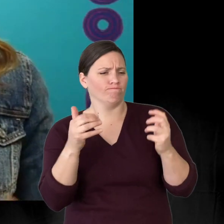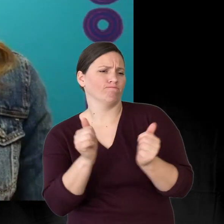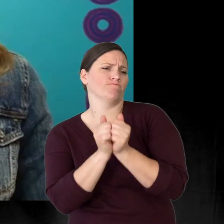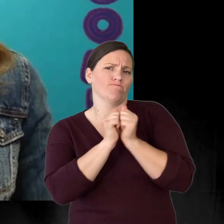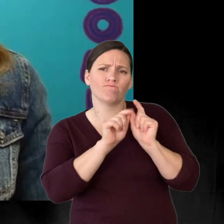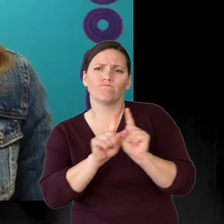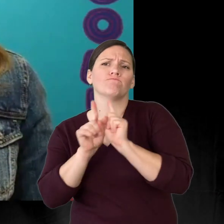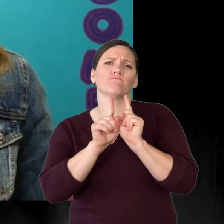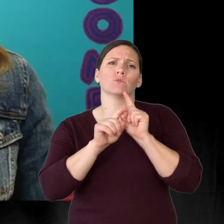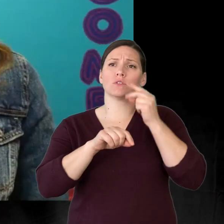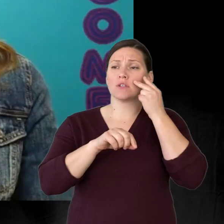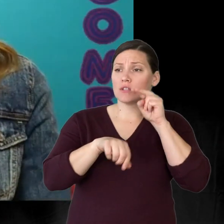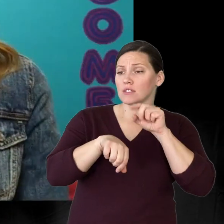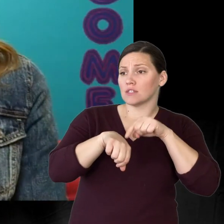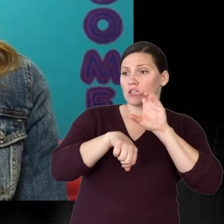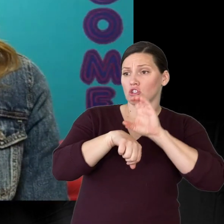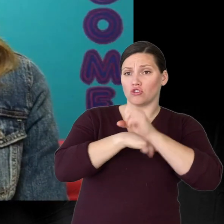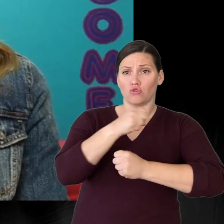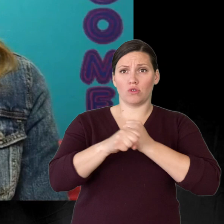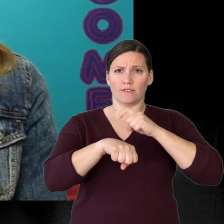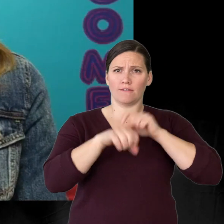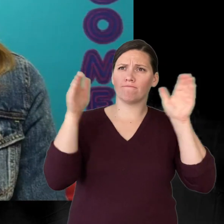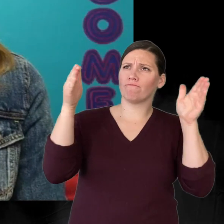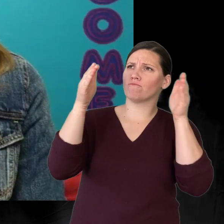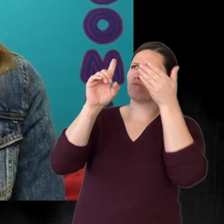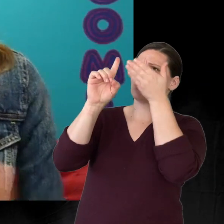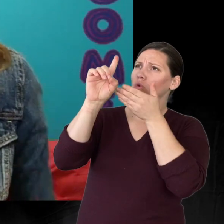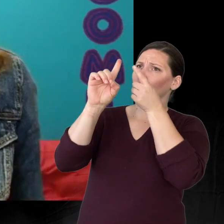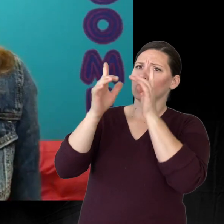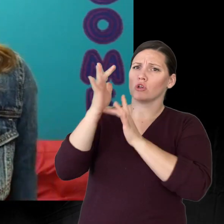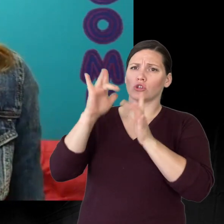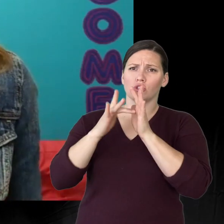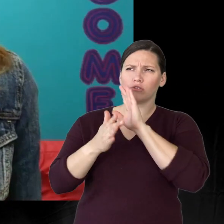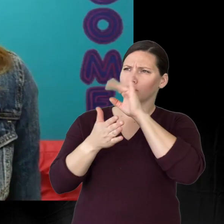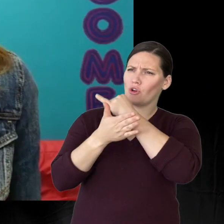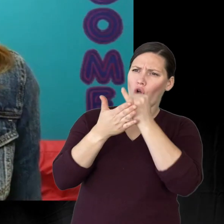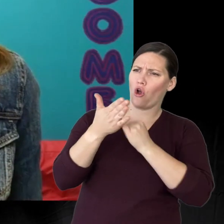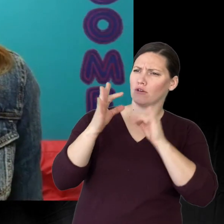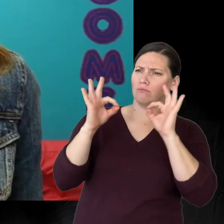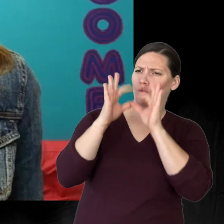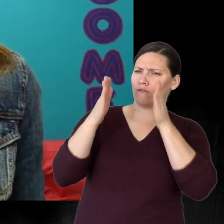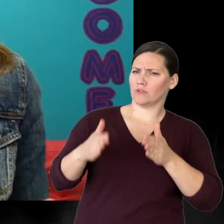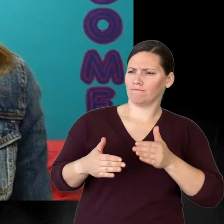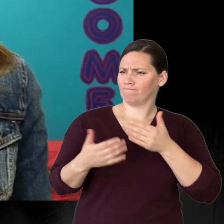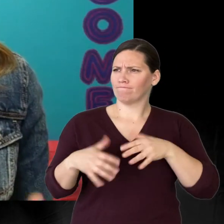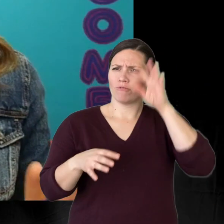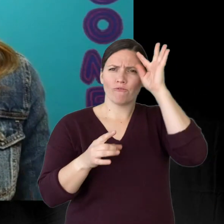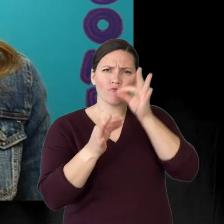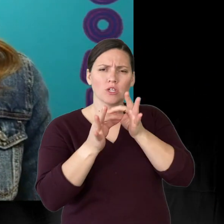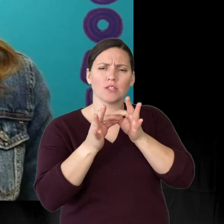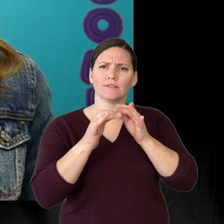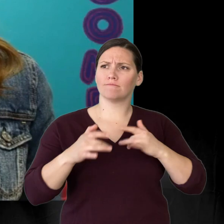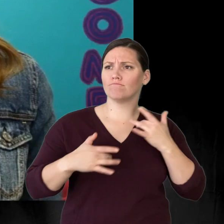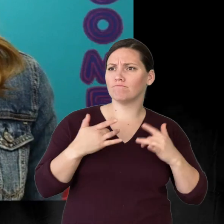see, this is a time in the church year where we focus our eyes upon Jesus, the author and perfecter of our faith, who,